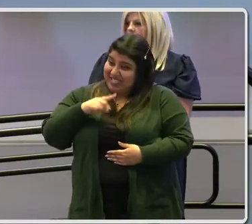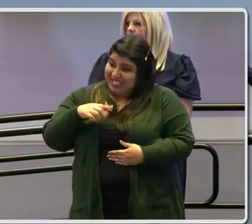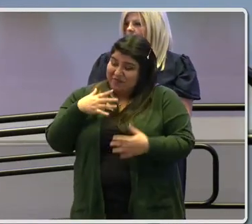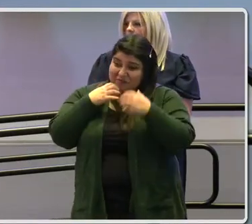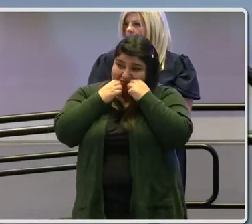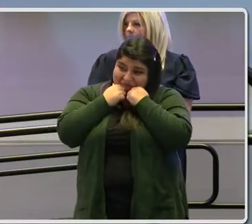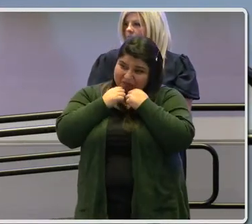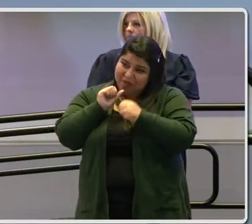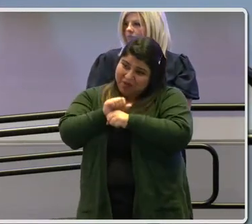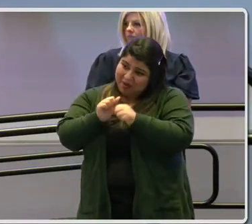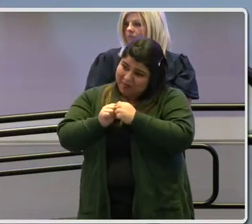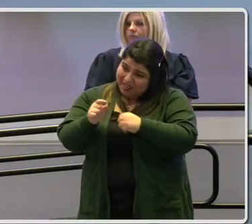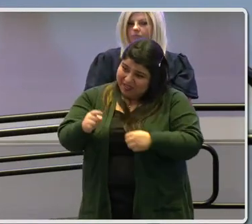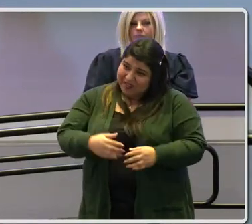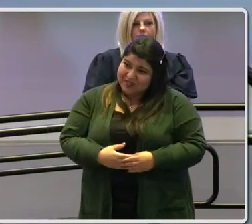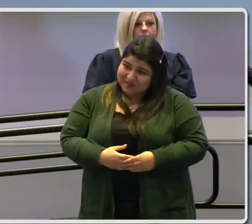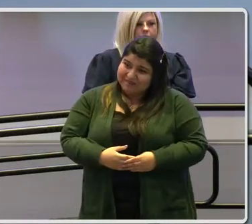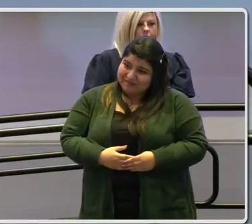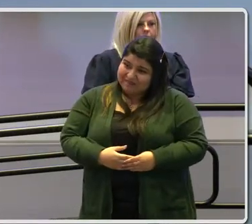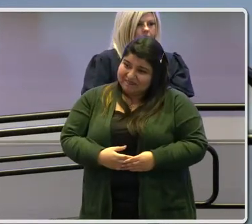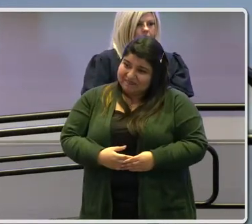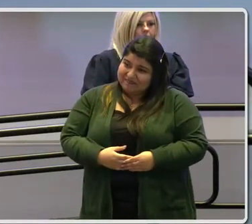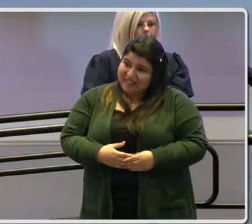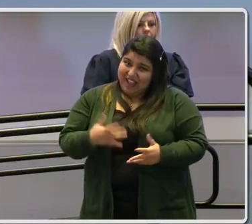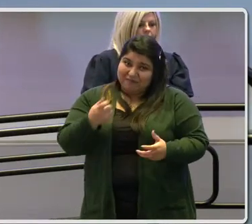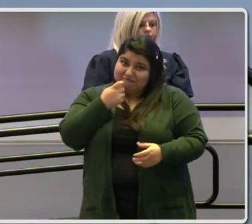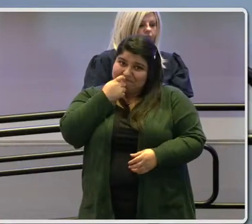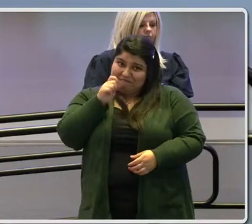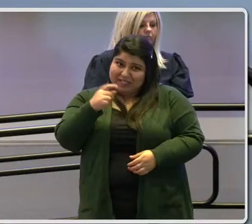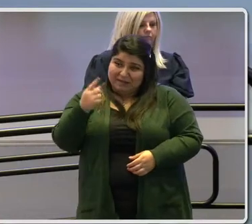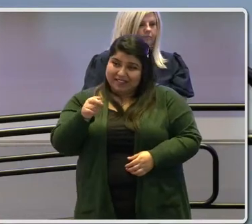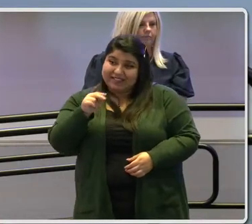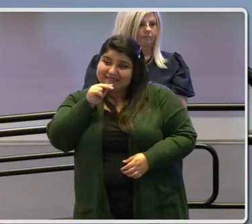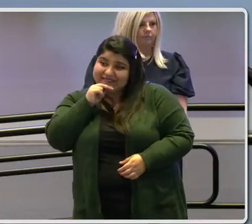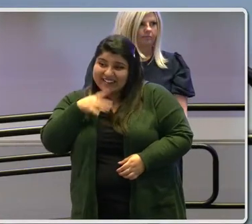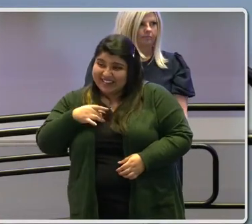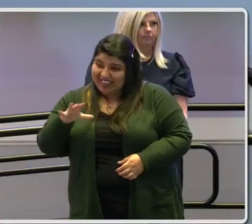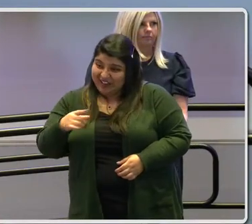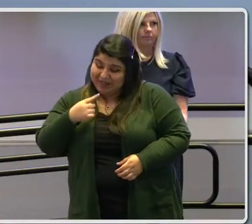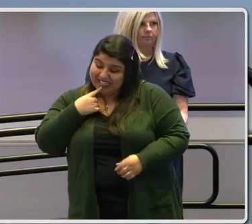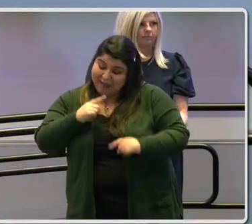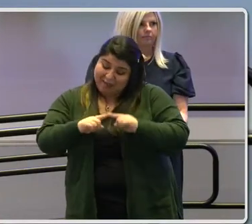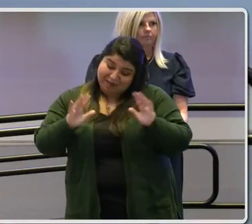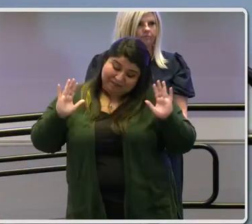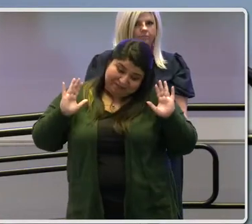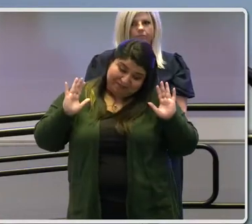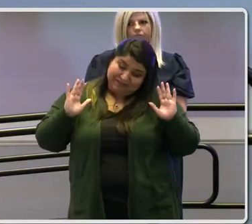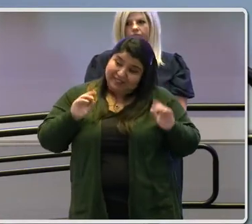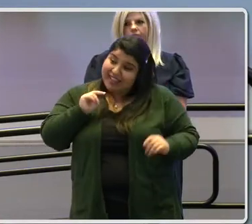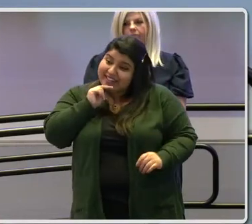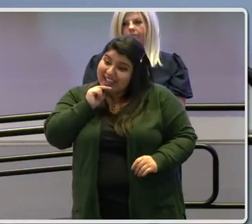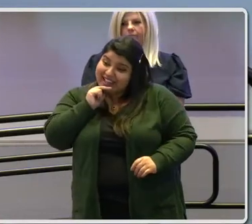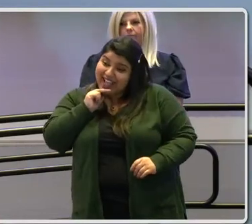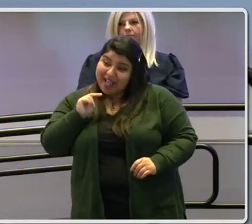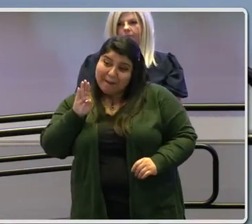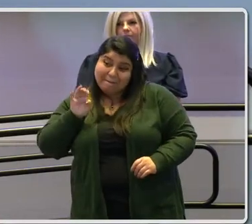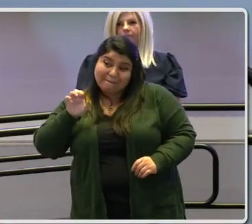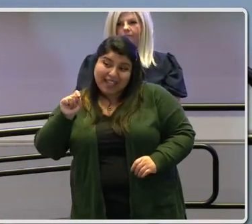you. And I'll just leave you all with this. Nikel doesn't like it when I say this, but Nikel